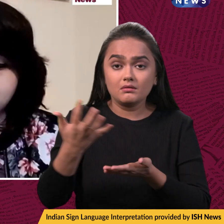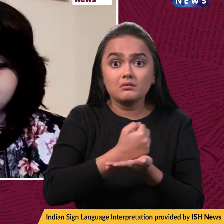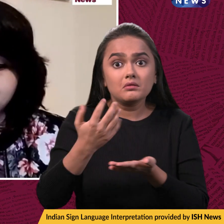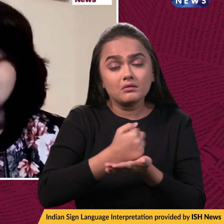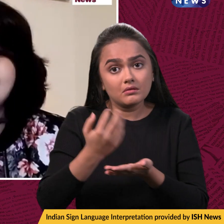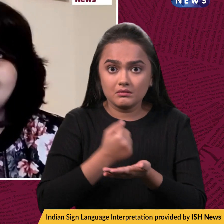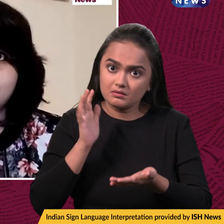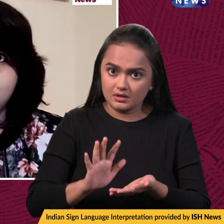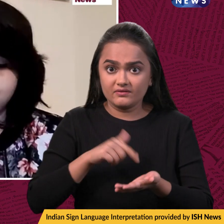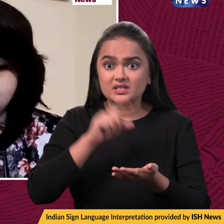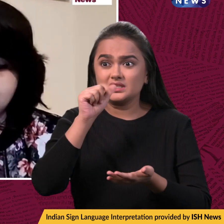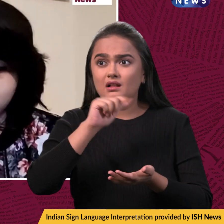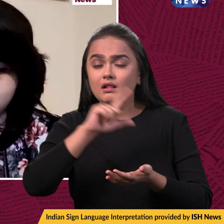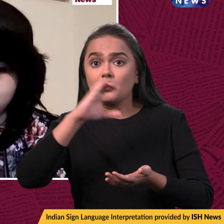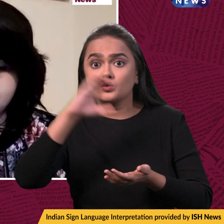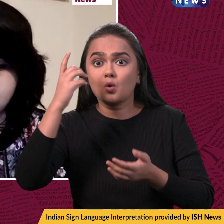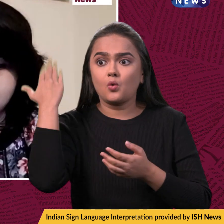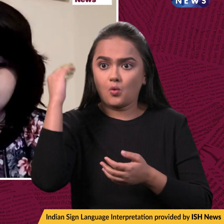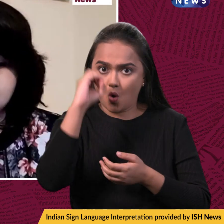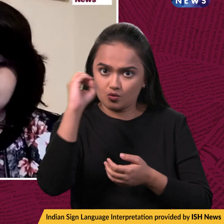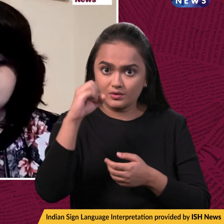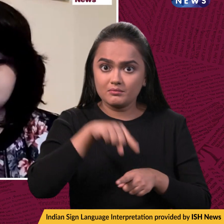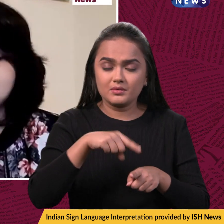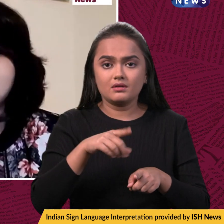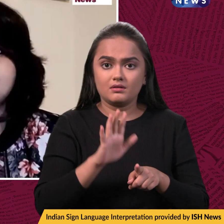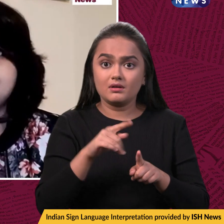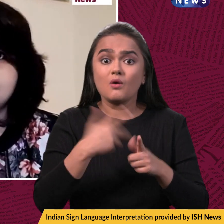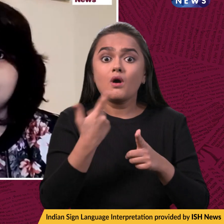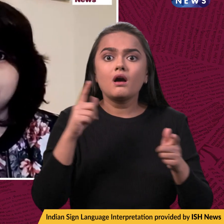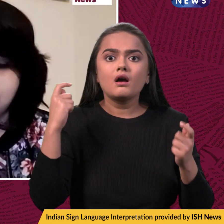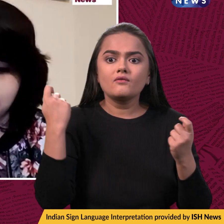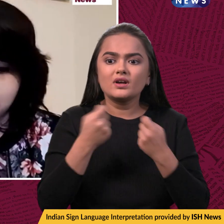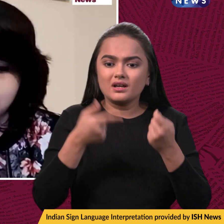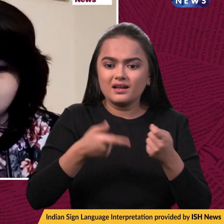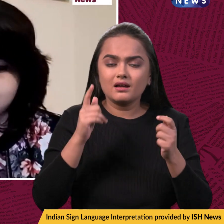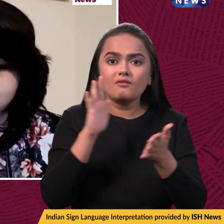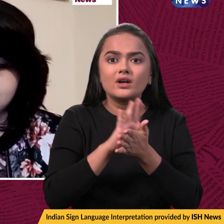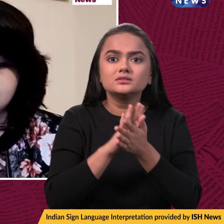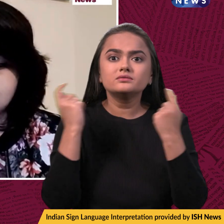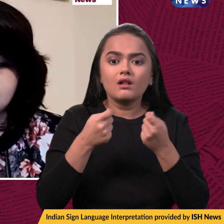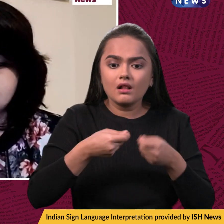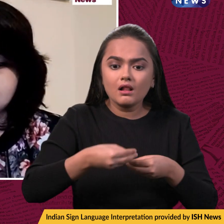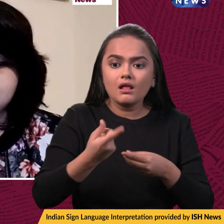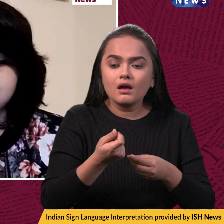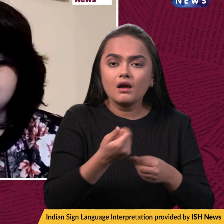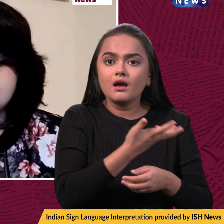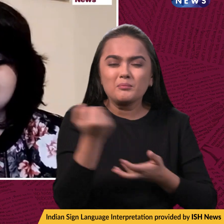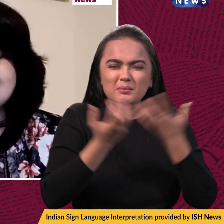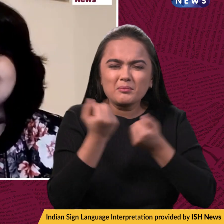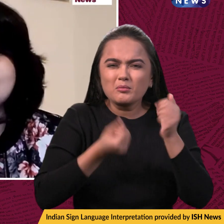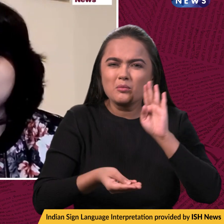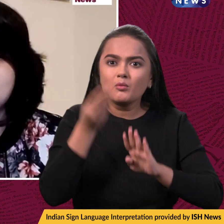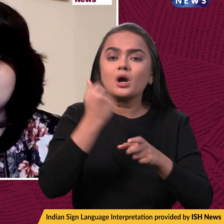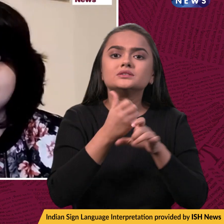over 1.3 lakh crore rupee in October, indicating the impact of festive buying. Now, this was the second highest collection of